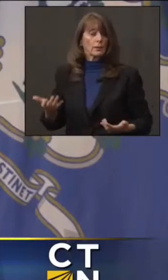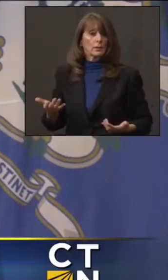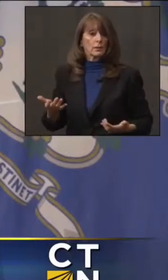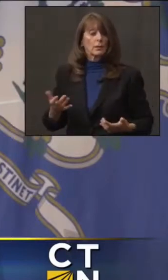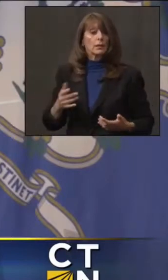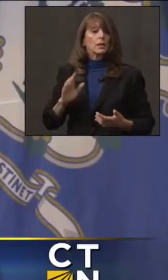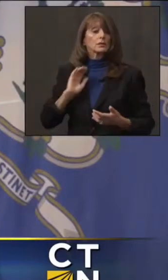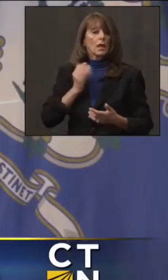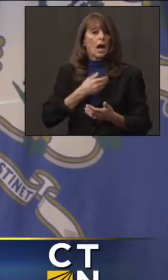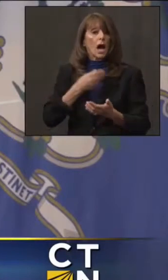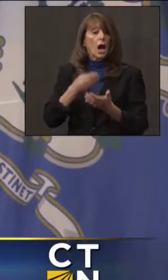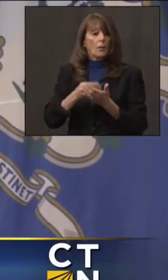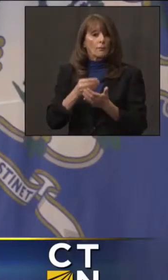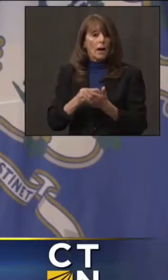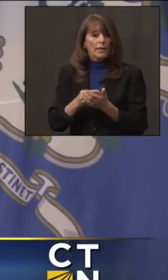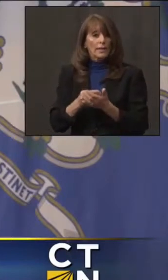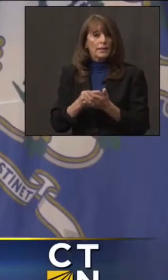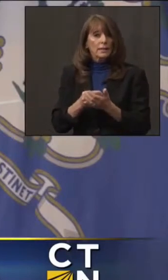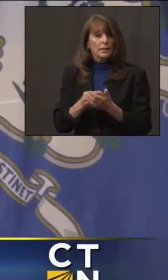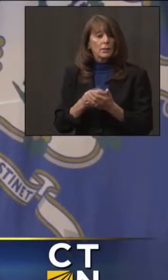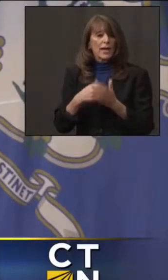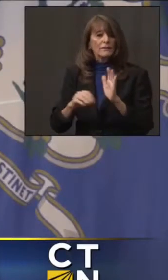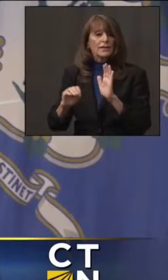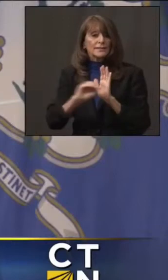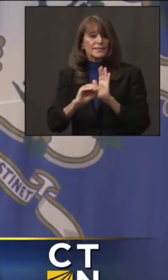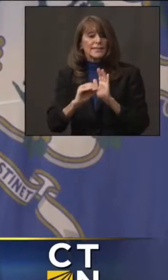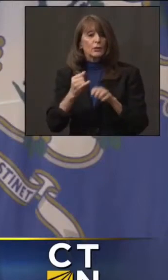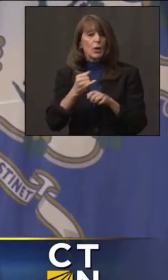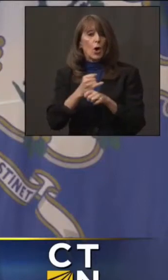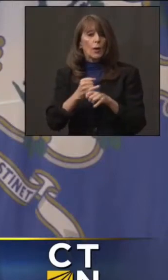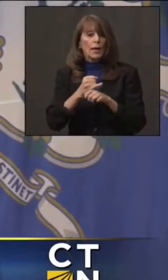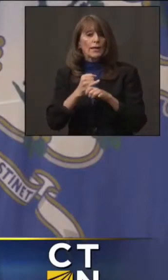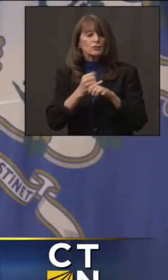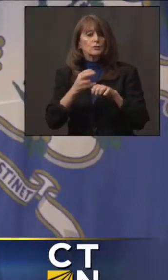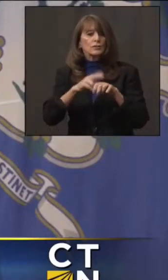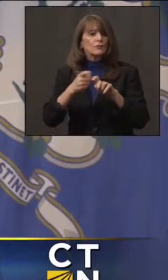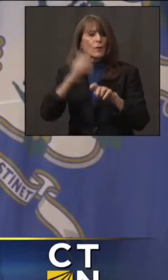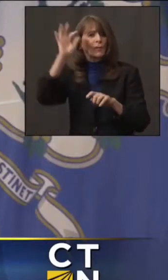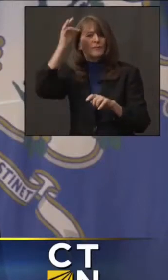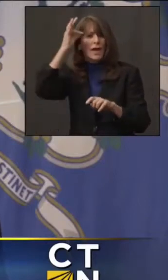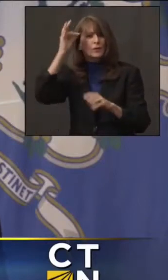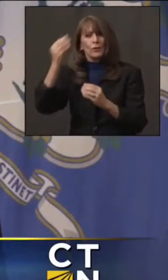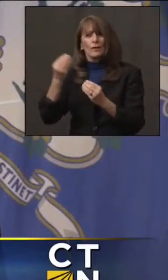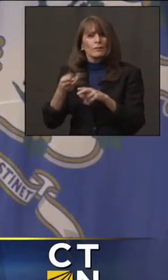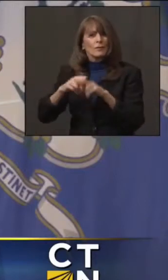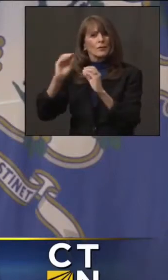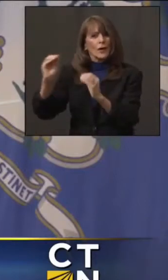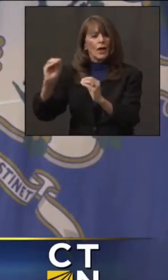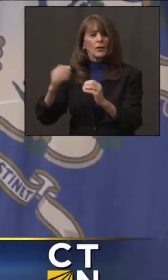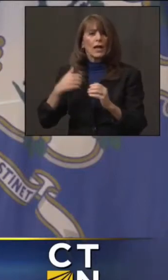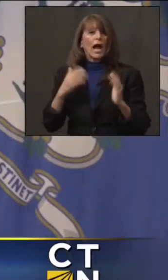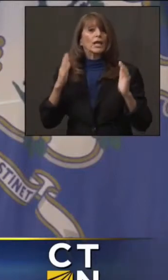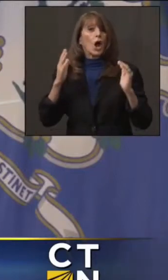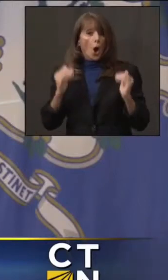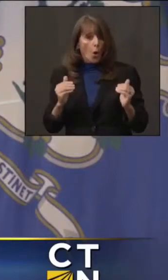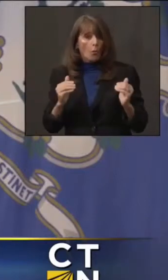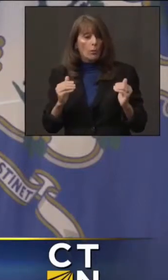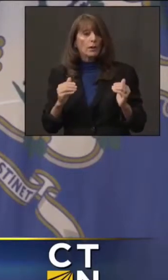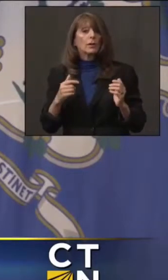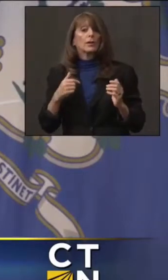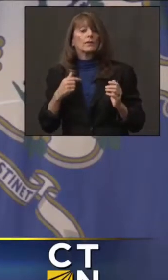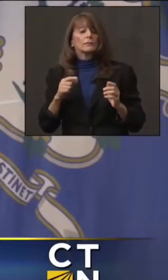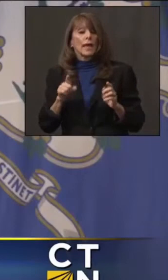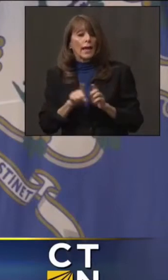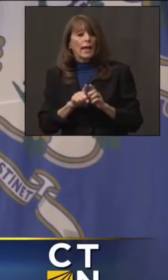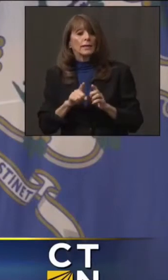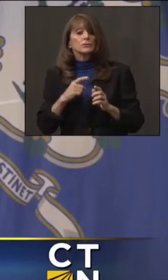at virtually zero interest or very low interest from the feds. My hope is we're going to find over time and that